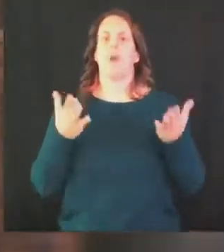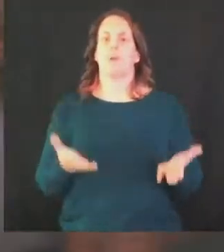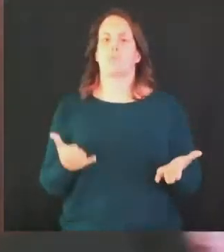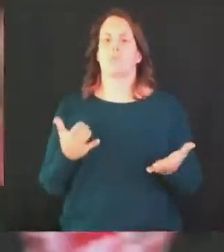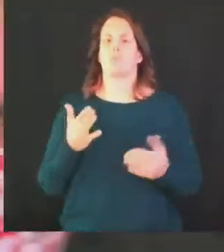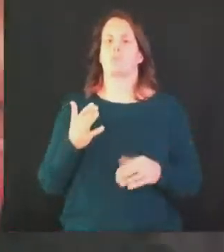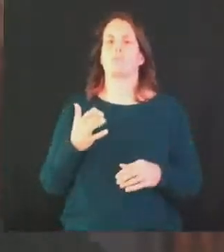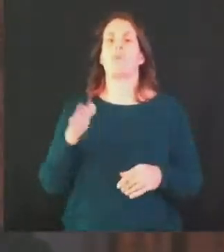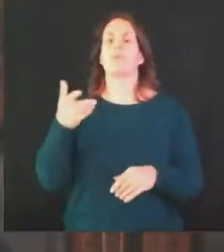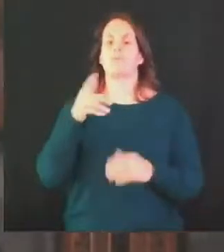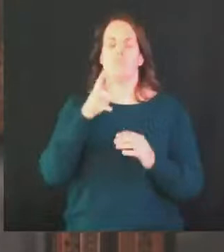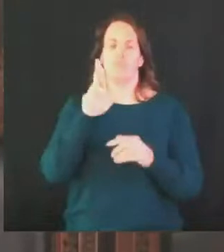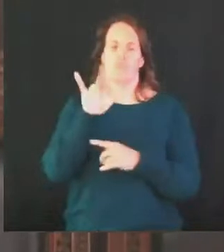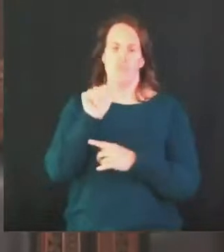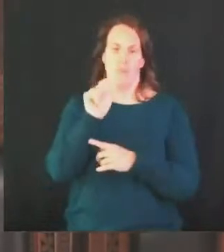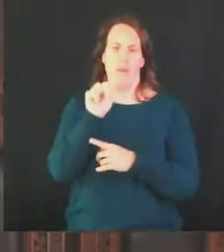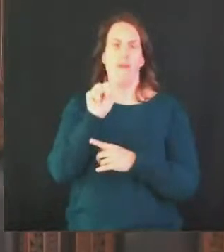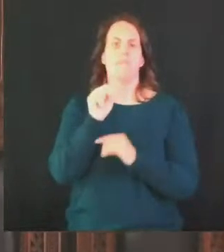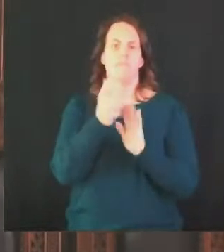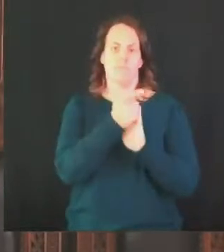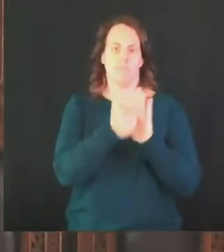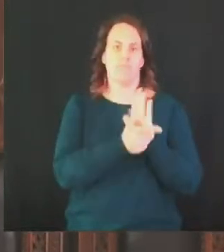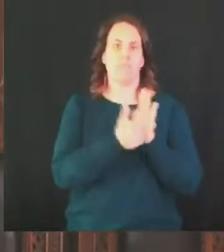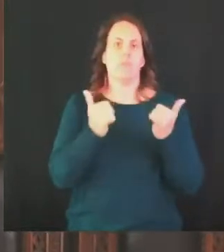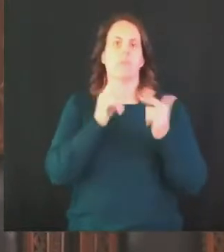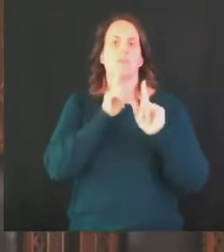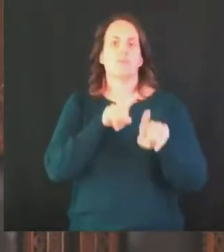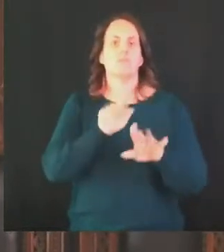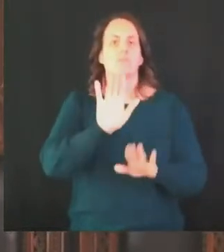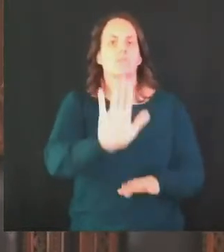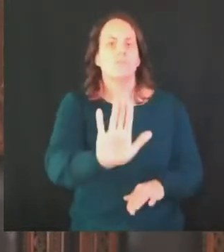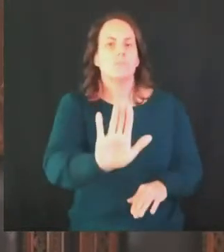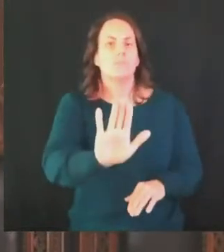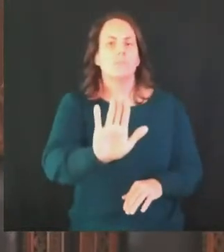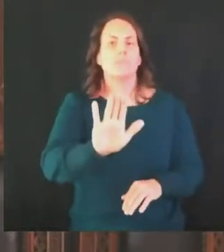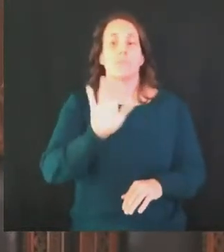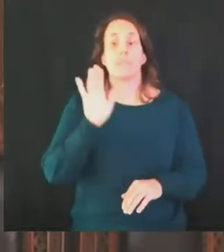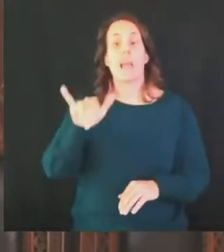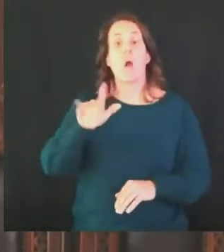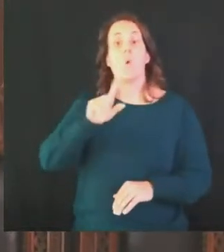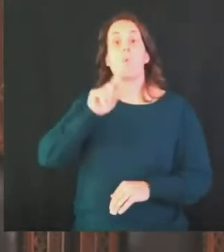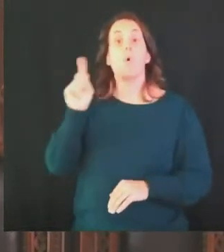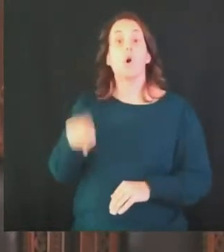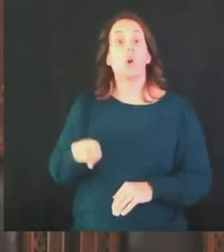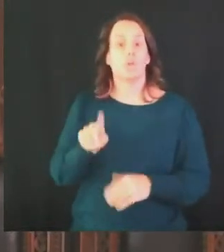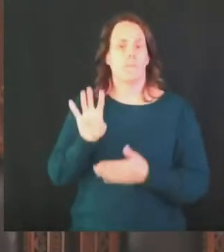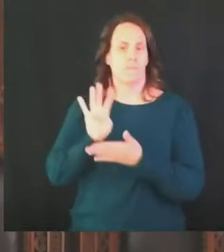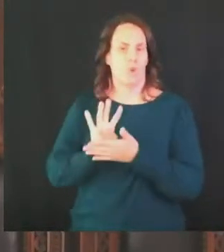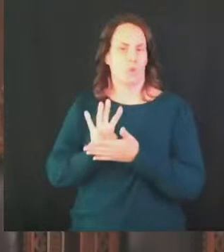The order is for two incubation periods, which is approximately 14 days each, which is